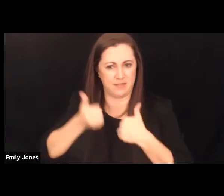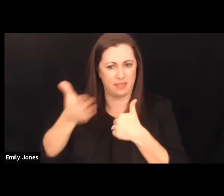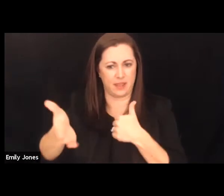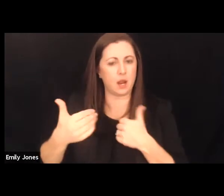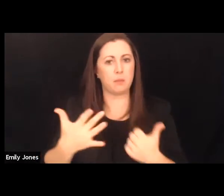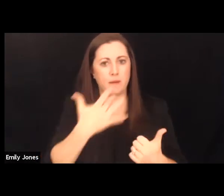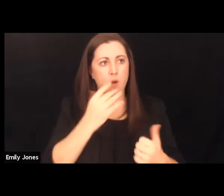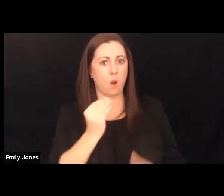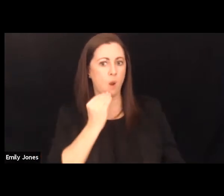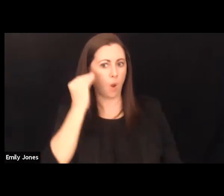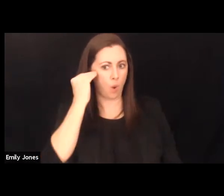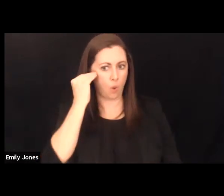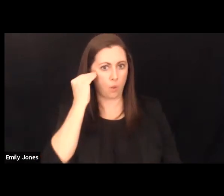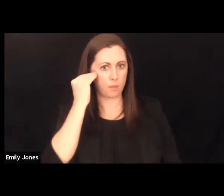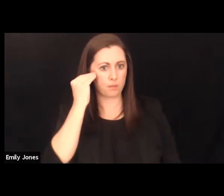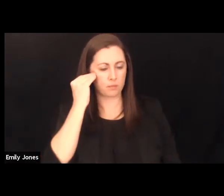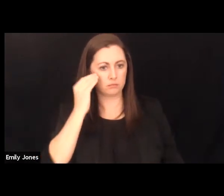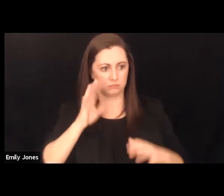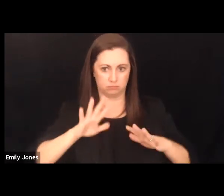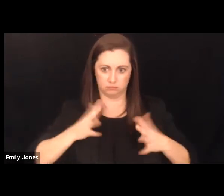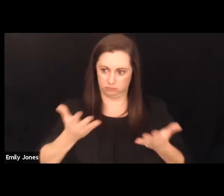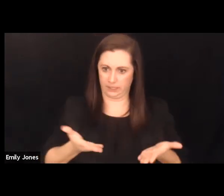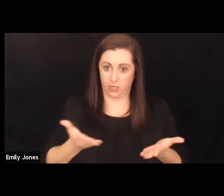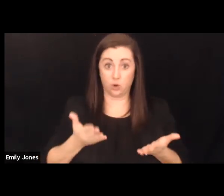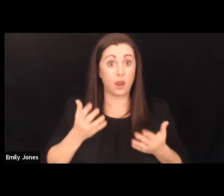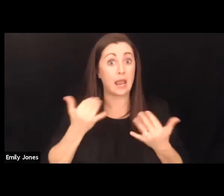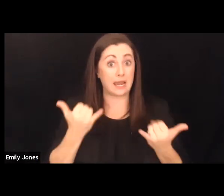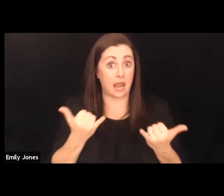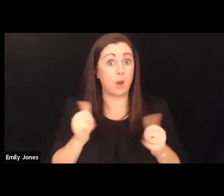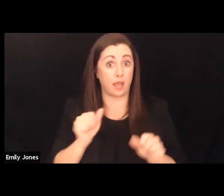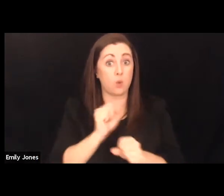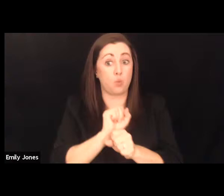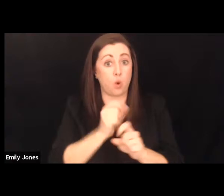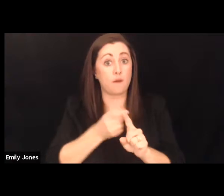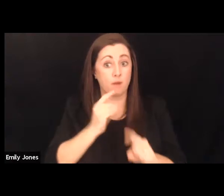there you go, at home now where you can get a job and work from home,